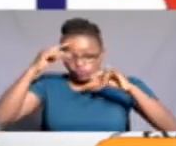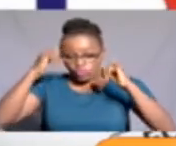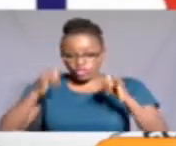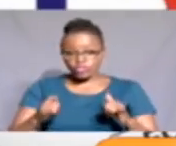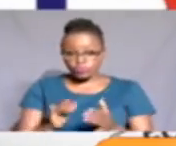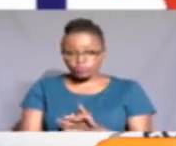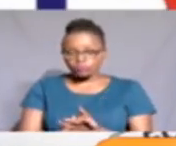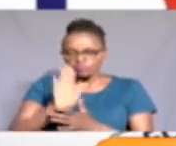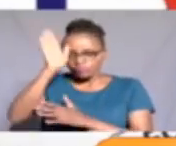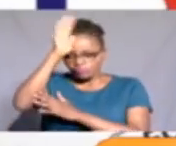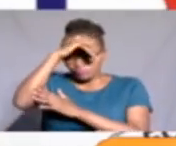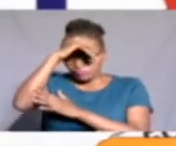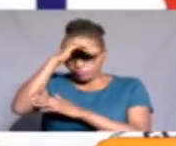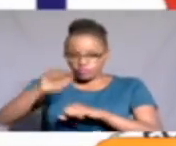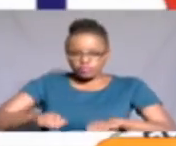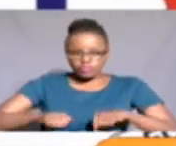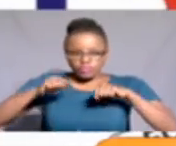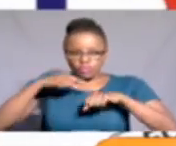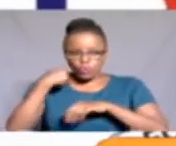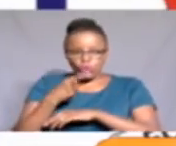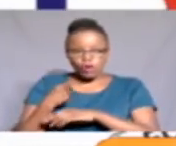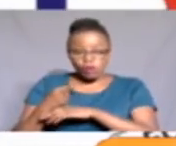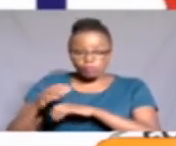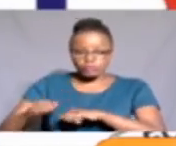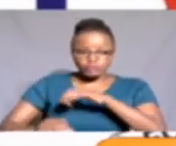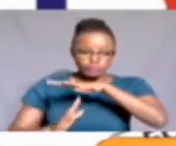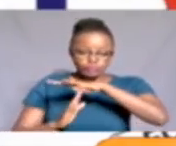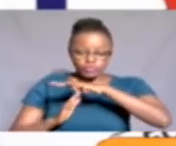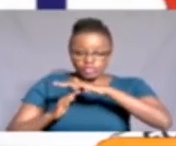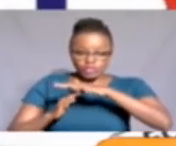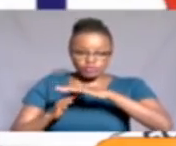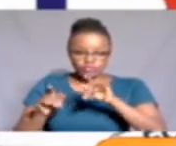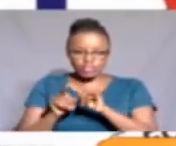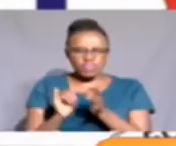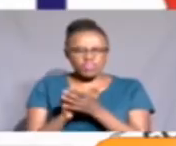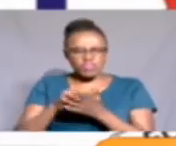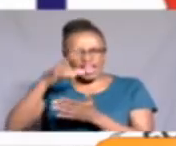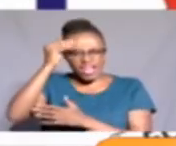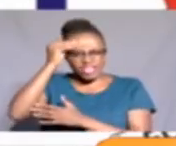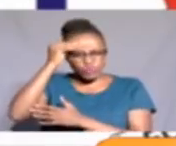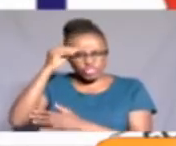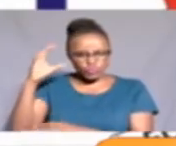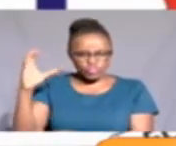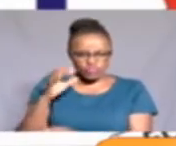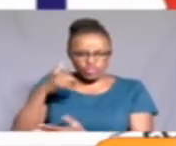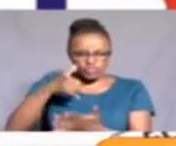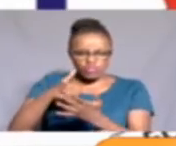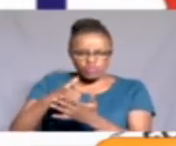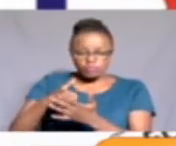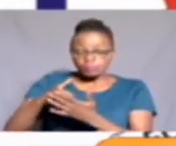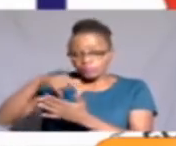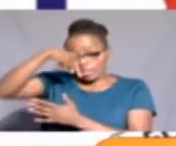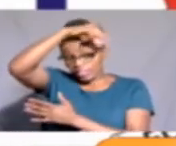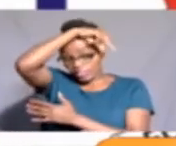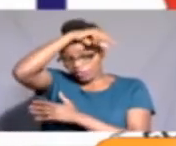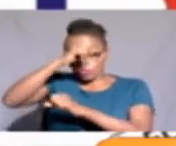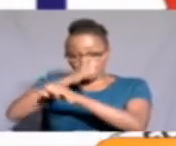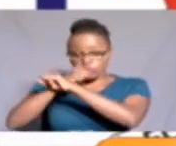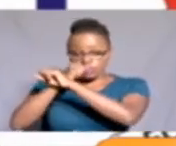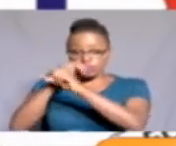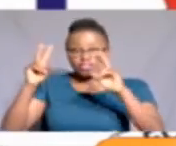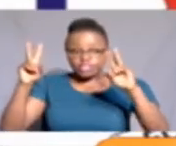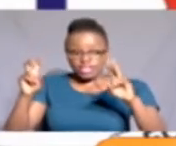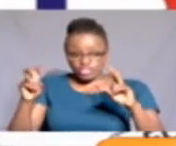military boss. They include seniority in the force, military and civil education, including a relevant degree on defense